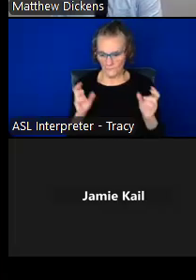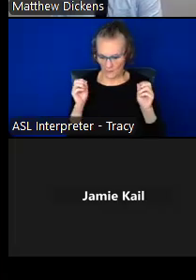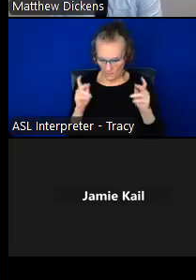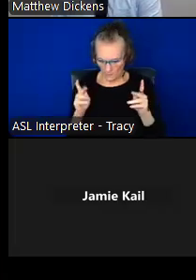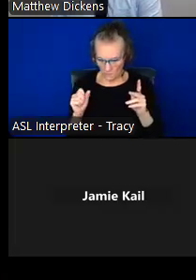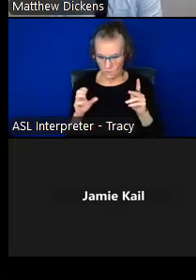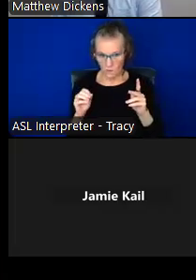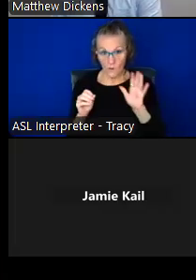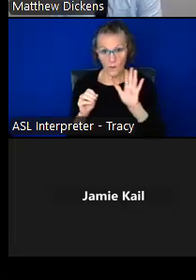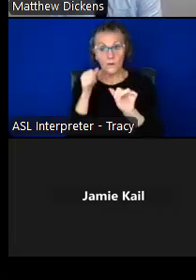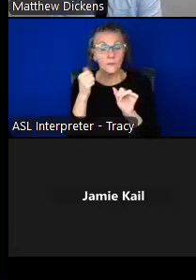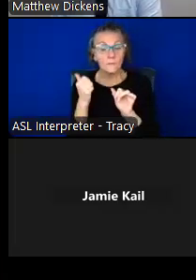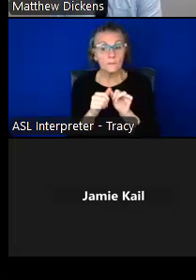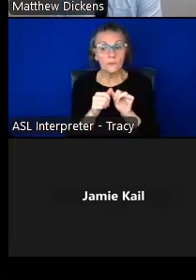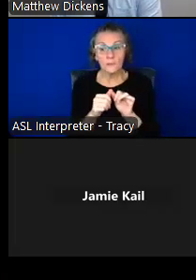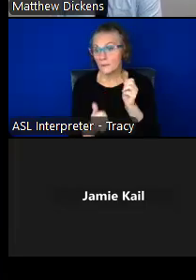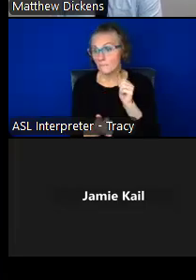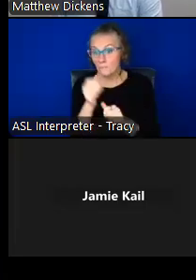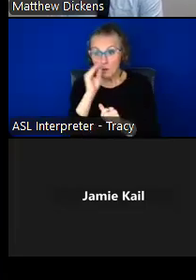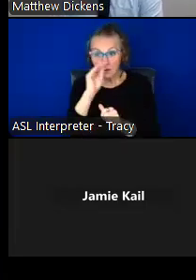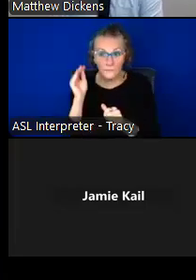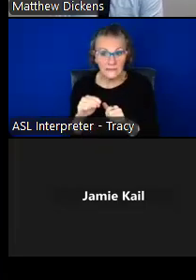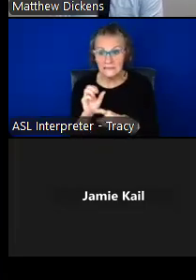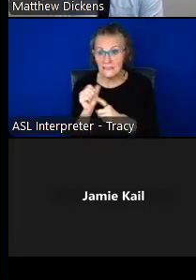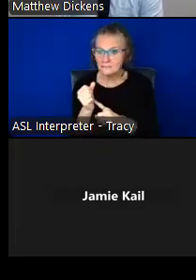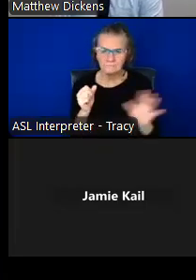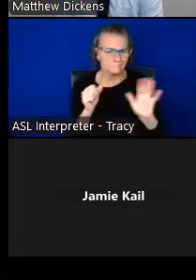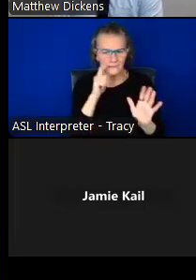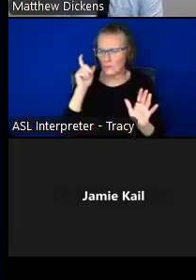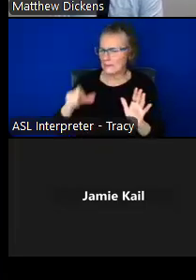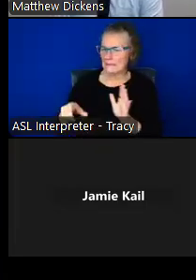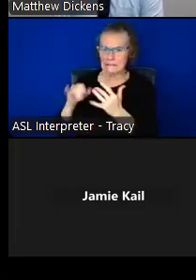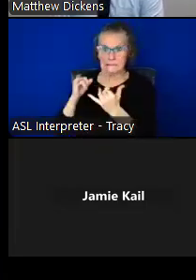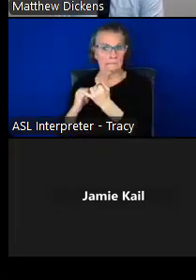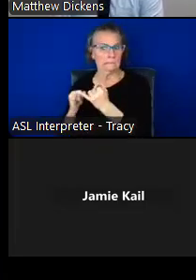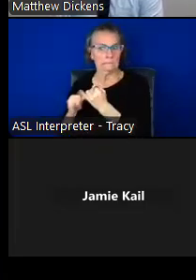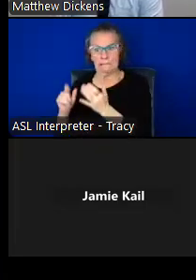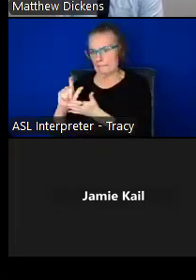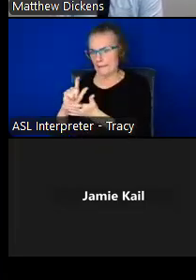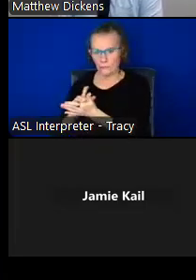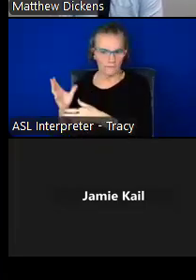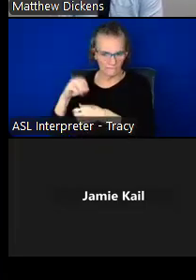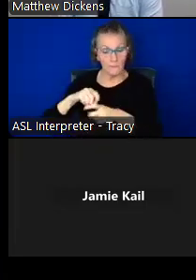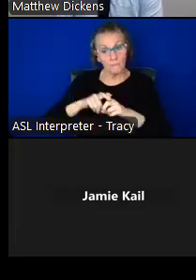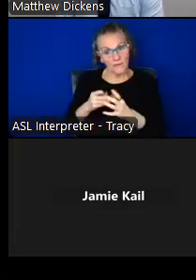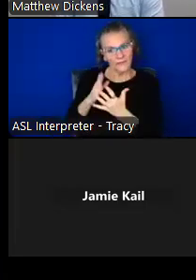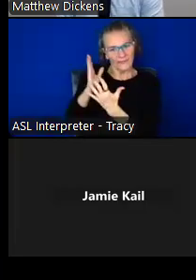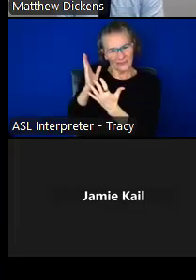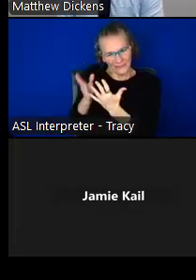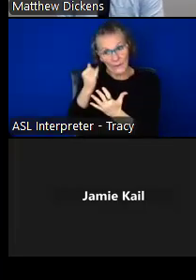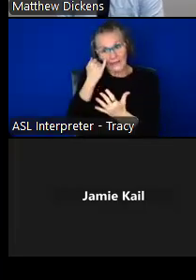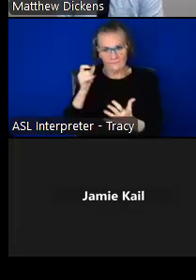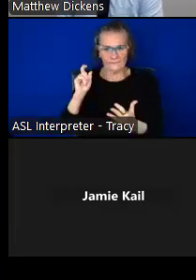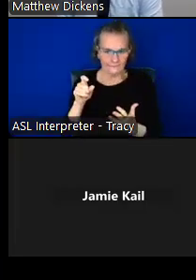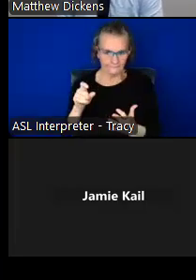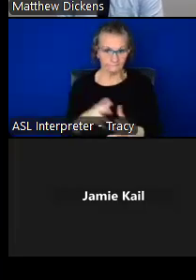So remember, just the vast majority of our cases don't need any type of legal alternatives, but they are there in the event that we should need